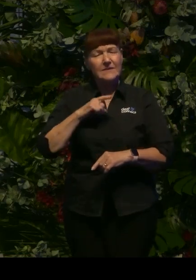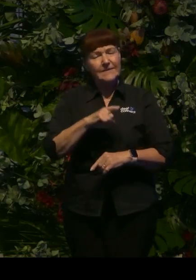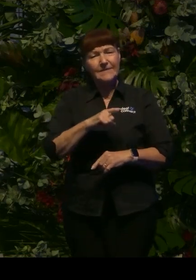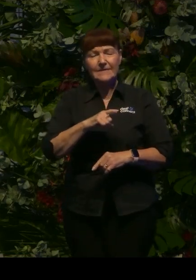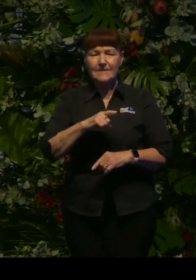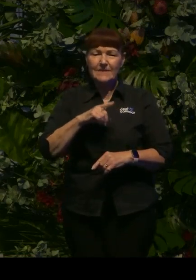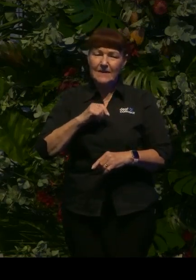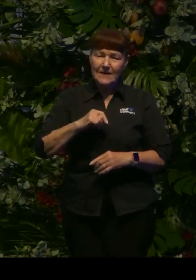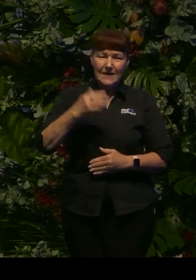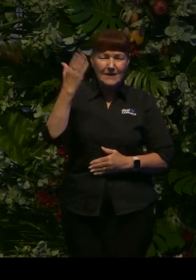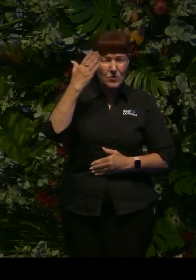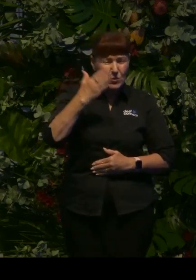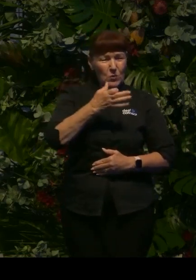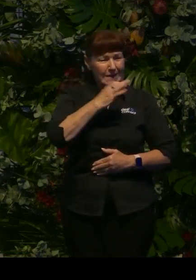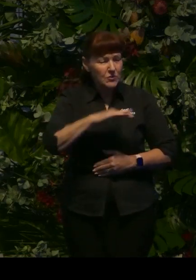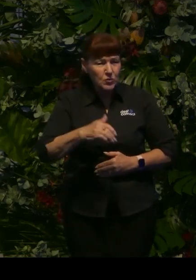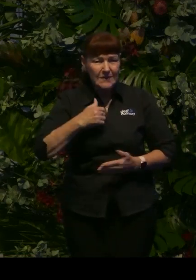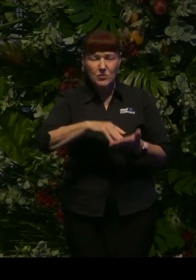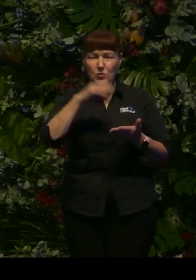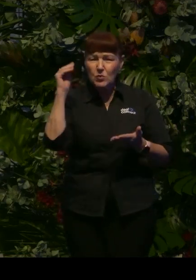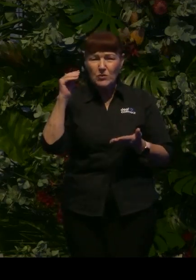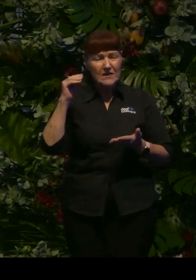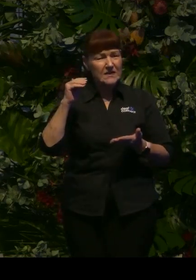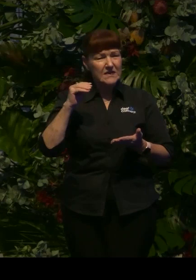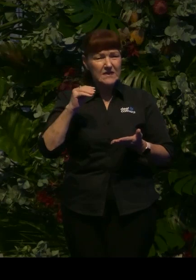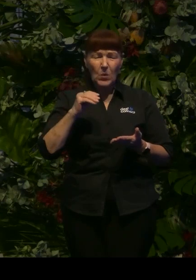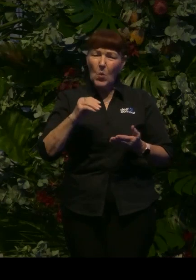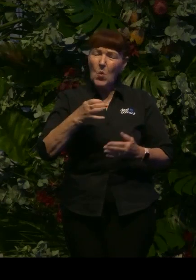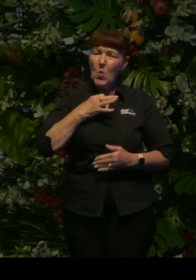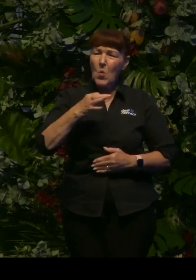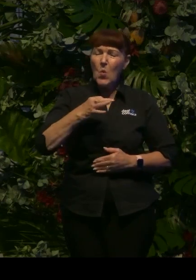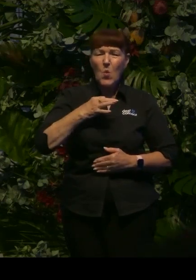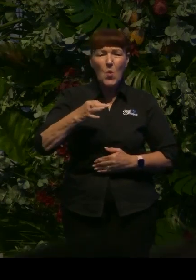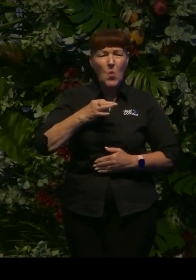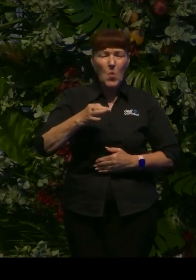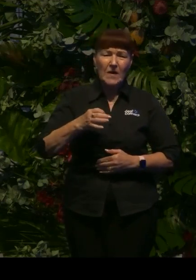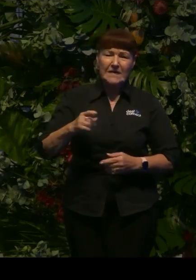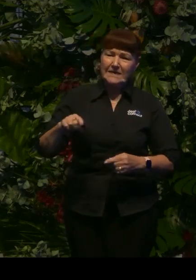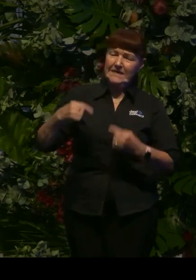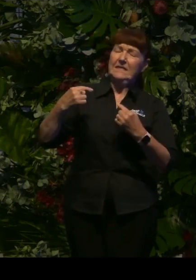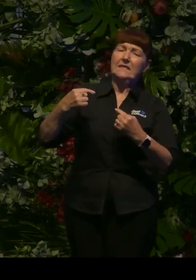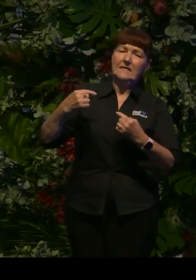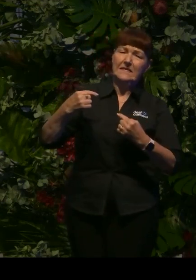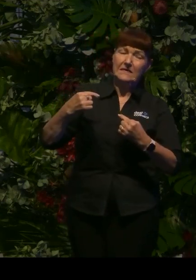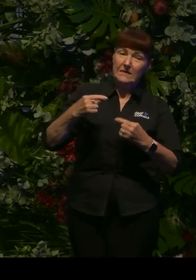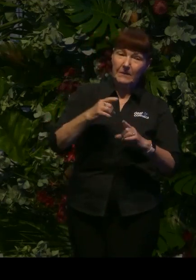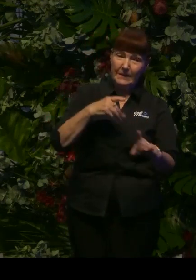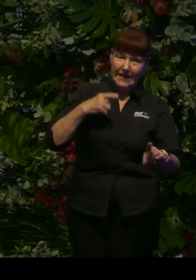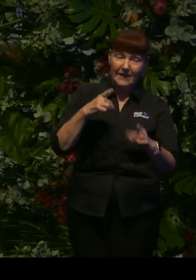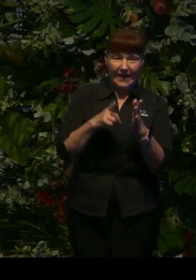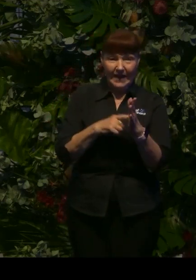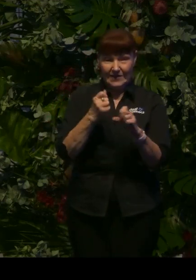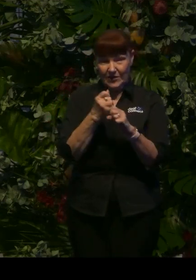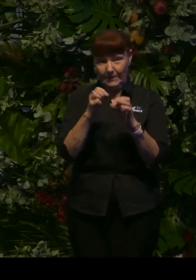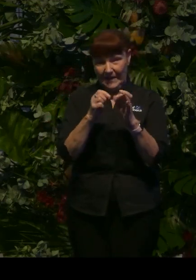and joy of our schools, our children, our students are being threatened. Certainly for the LGBTQIA+